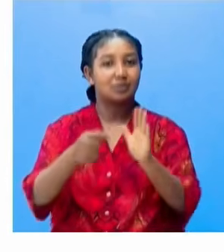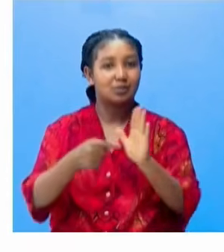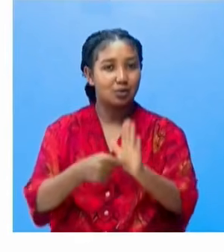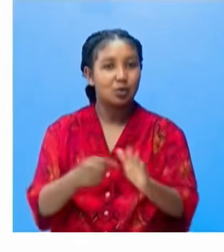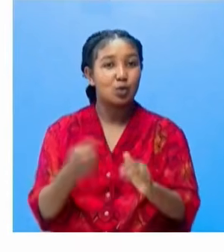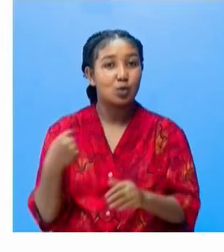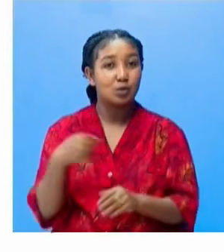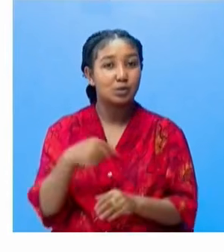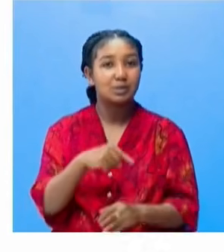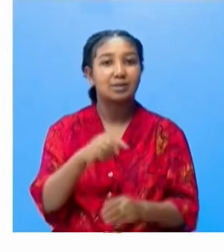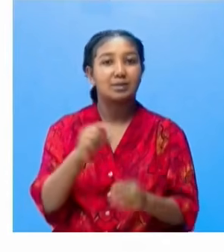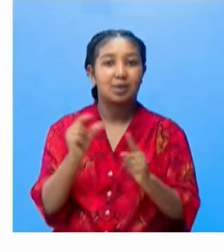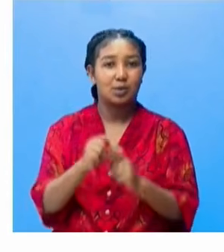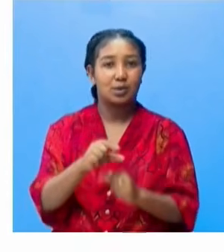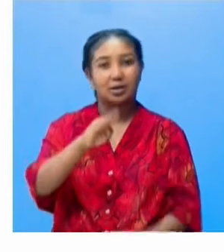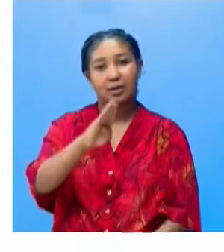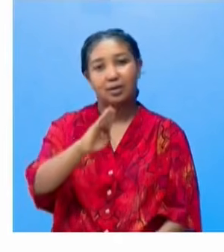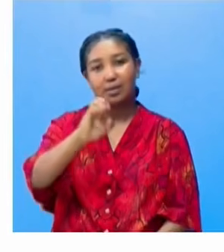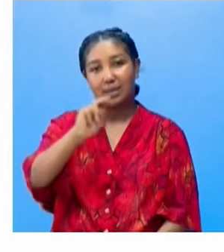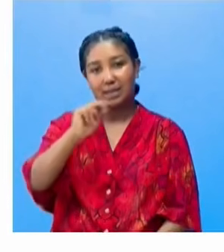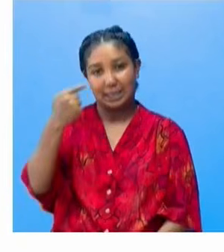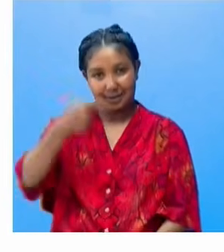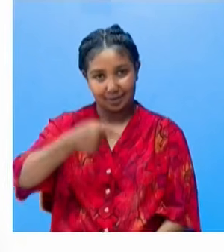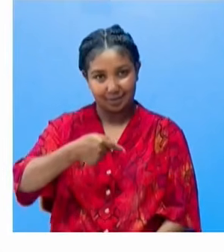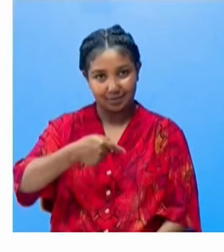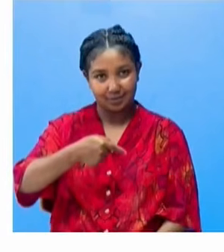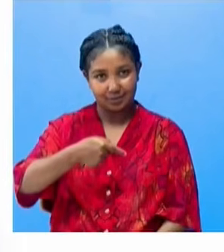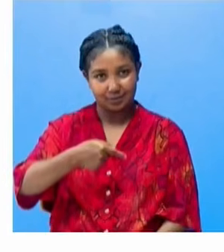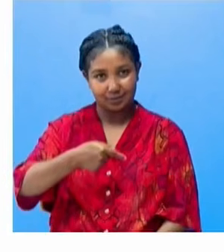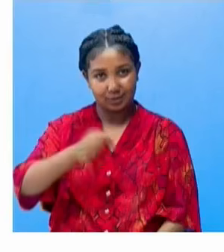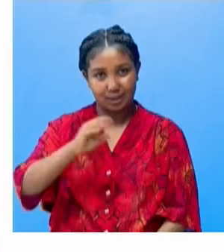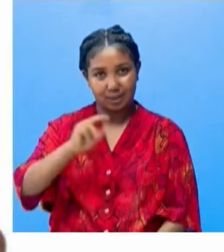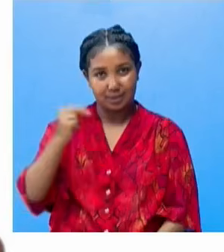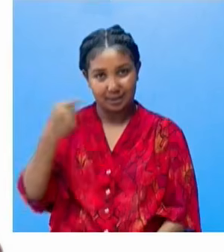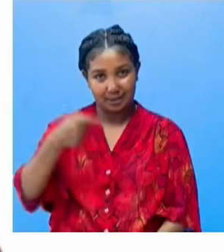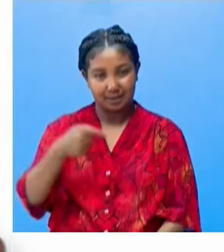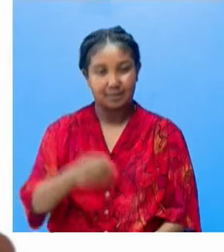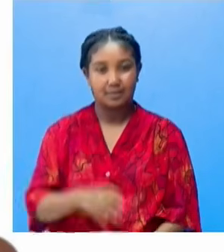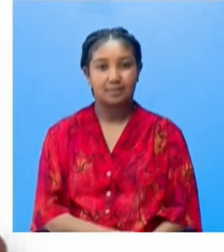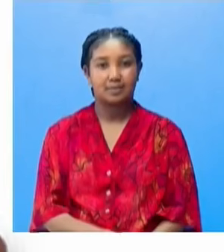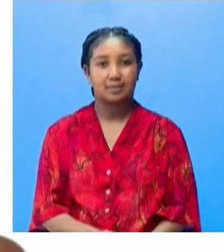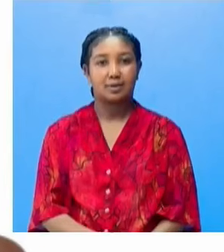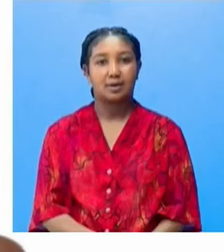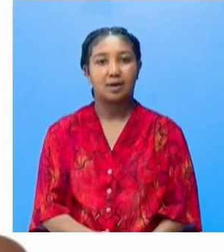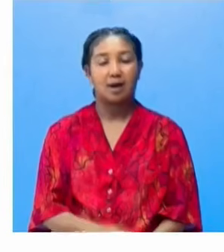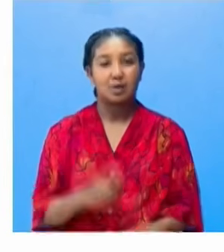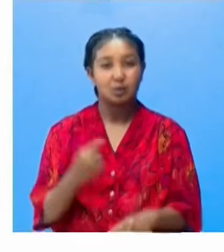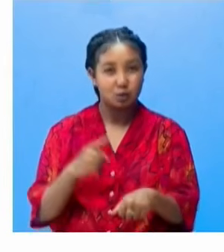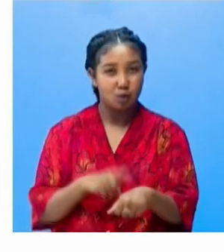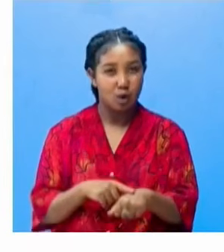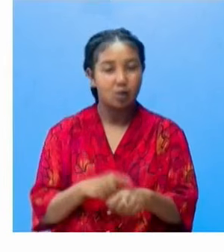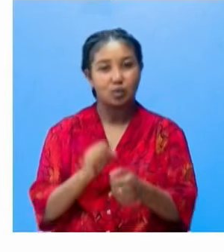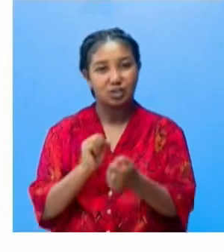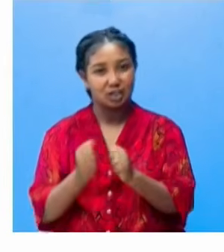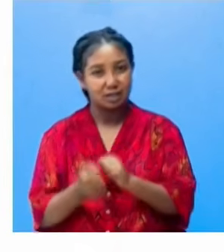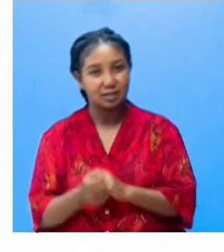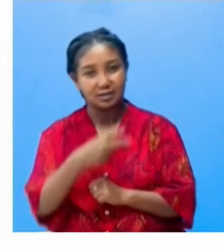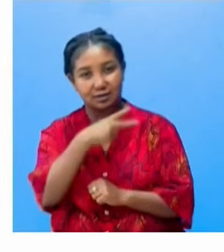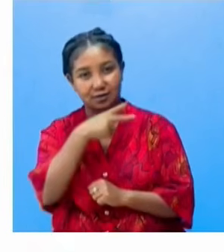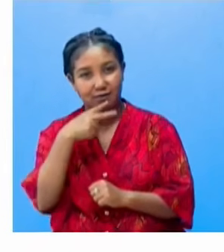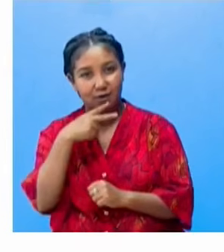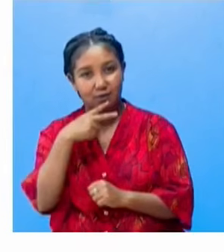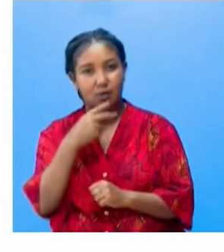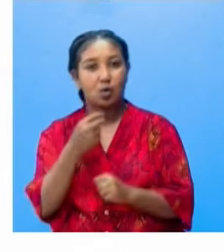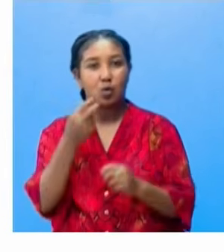we use the word being. Is not being. As usual, we change the verb